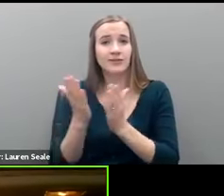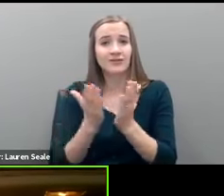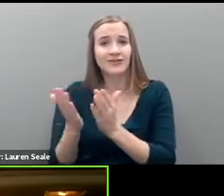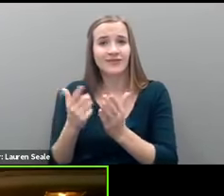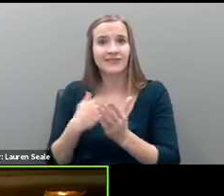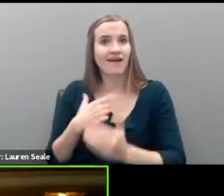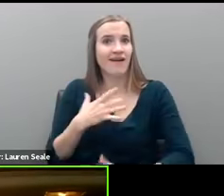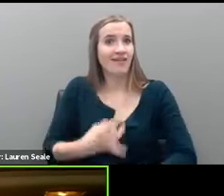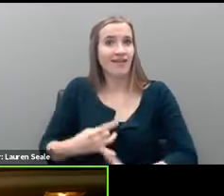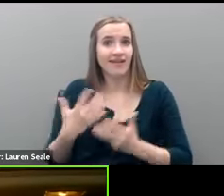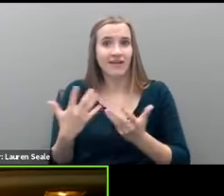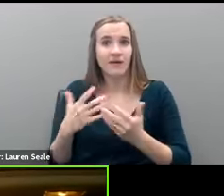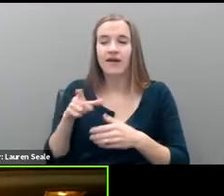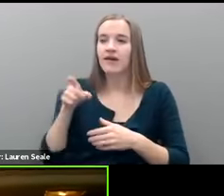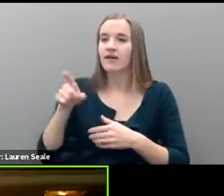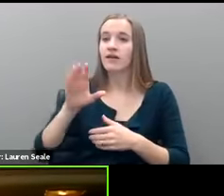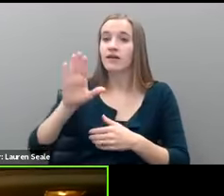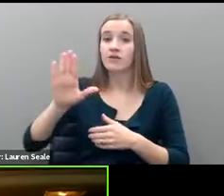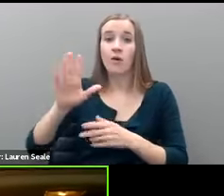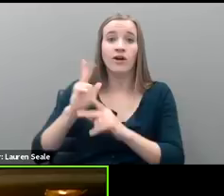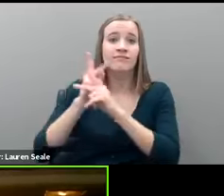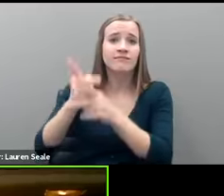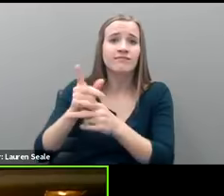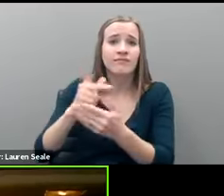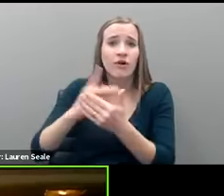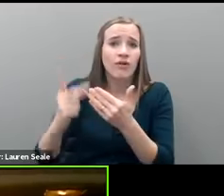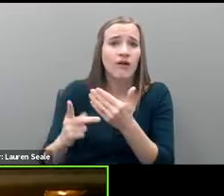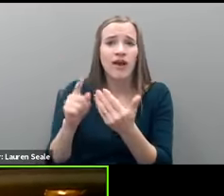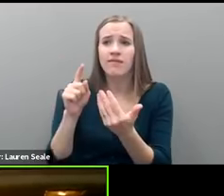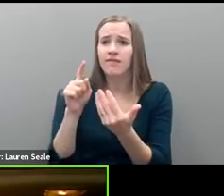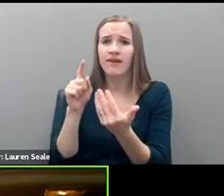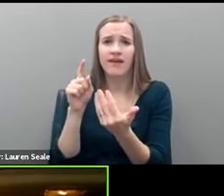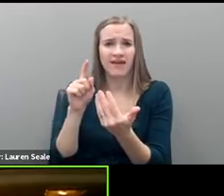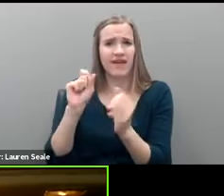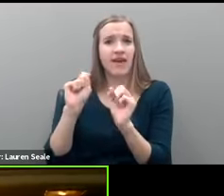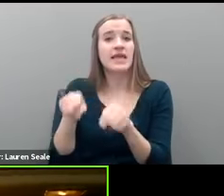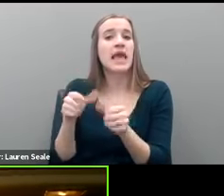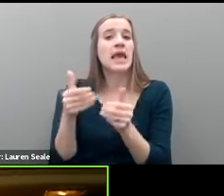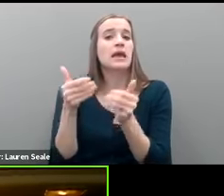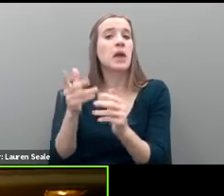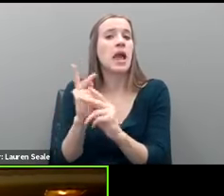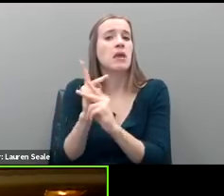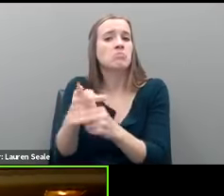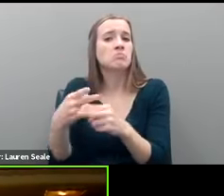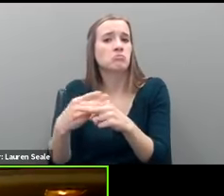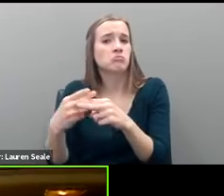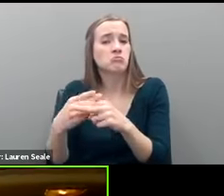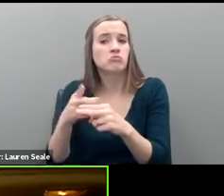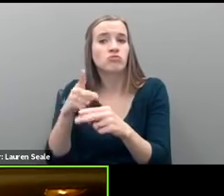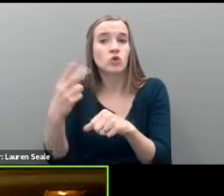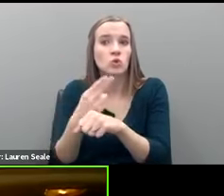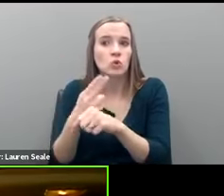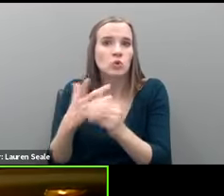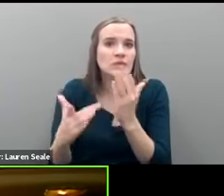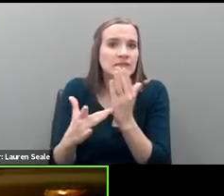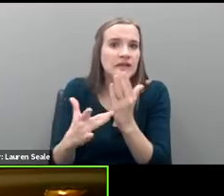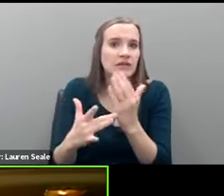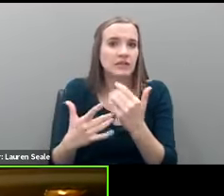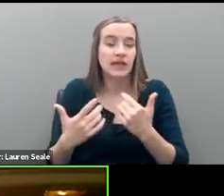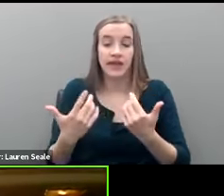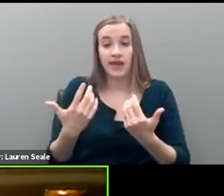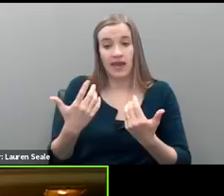of assistive technology, Yeah. because it is so personal. And as someone who uses it on a regular basis, what works for me doesn't